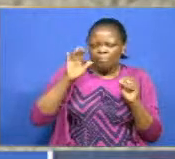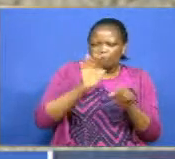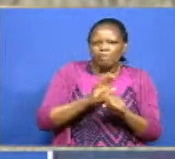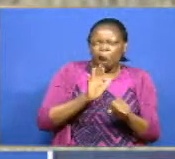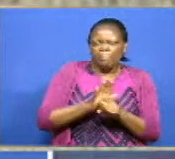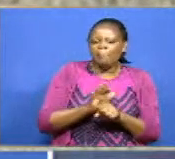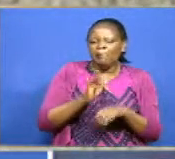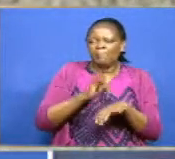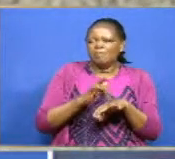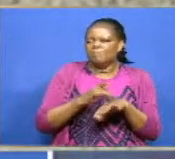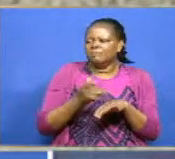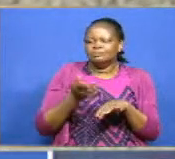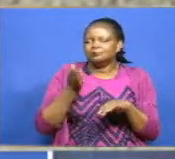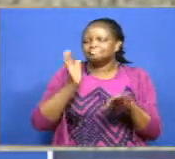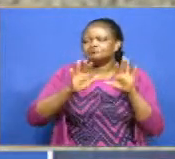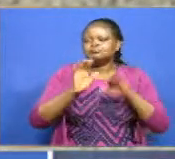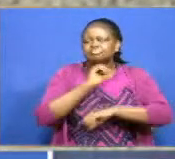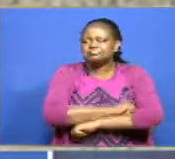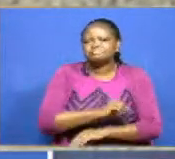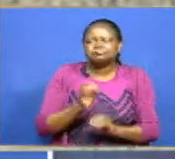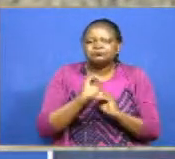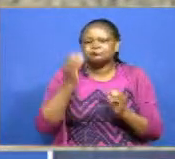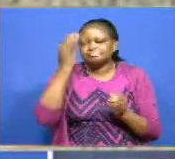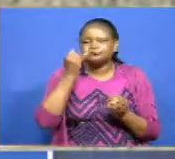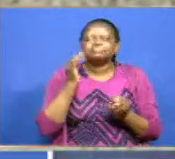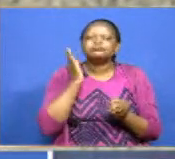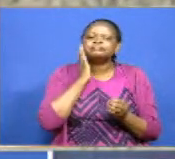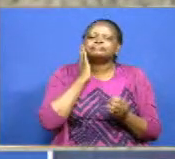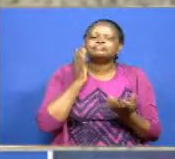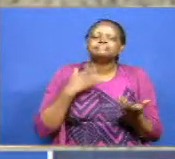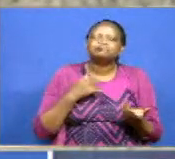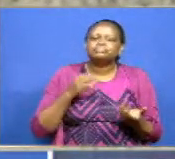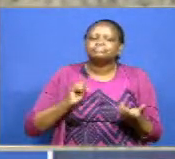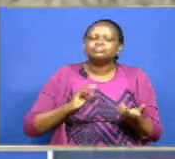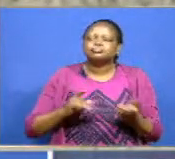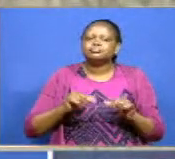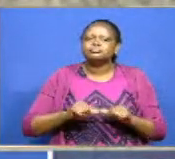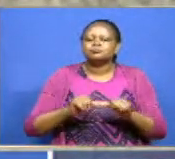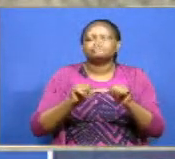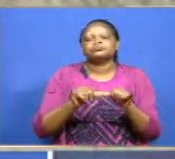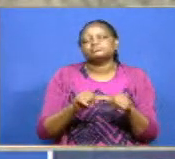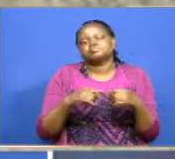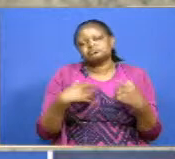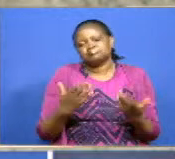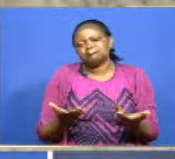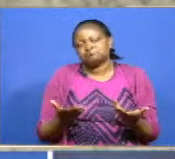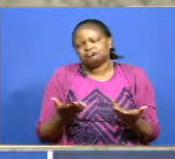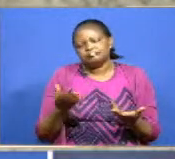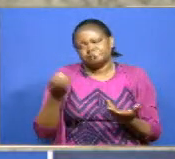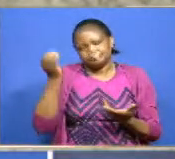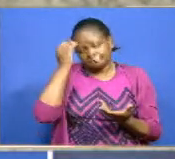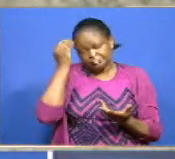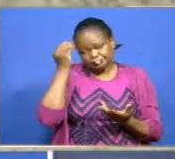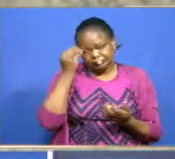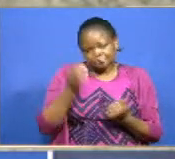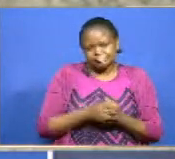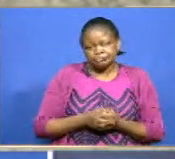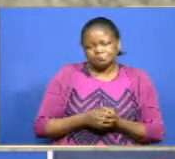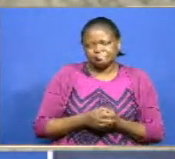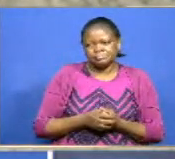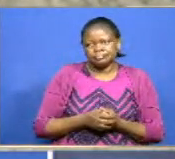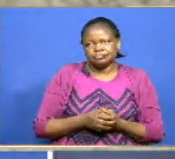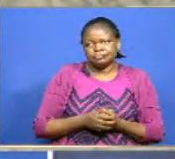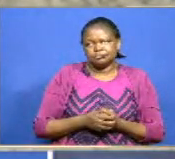fail to go back to school, because as much as the mother would want the daughter to continue or the parents would want to continue with education,